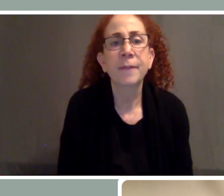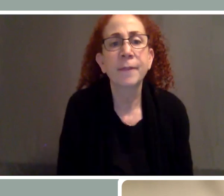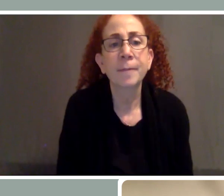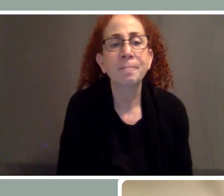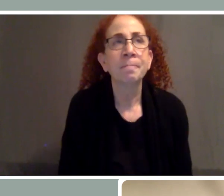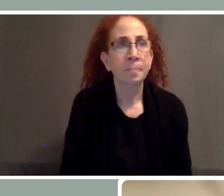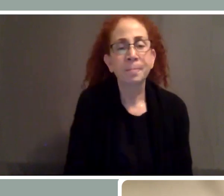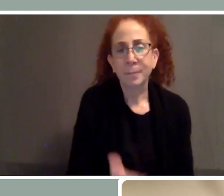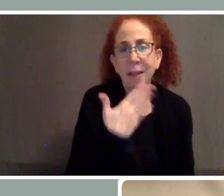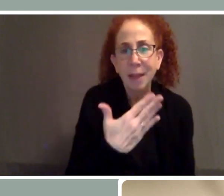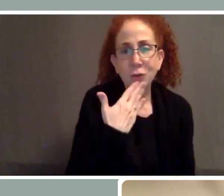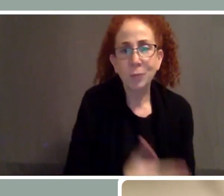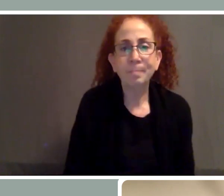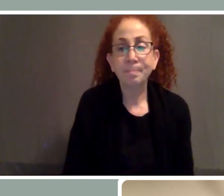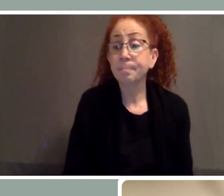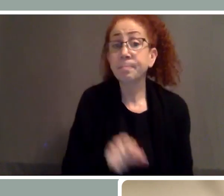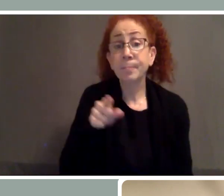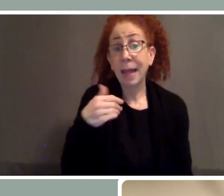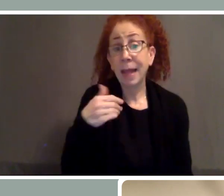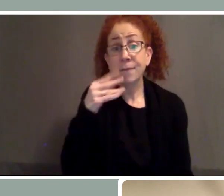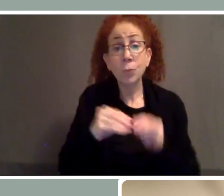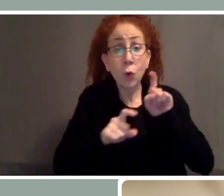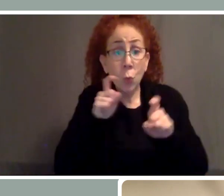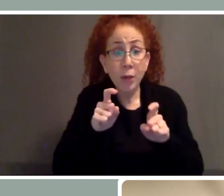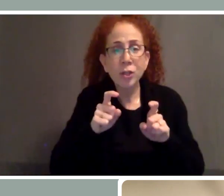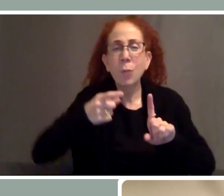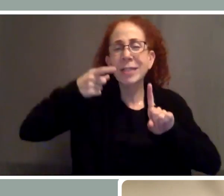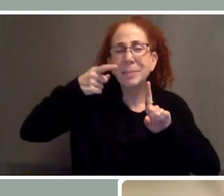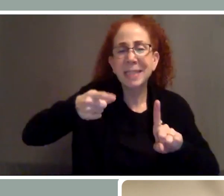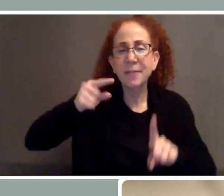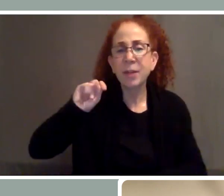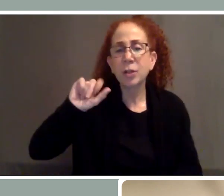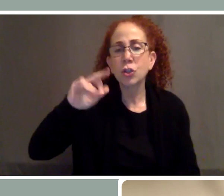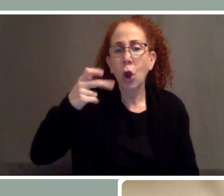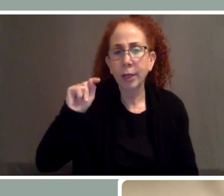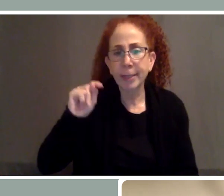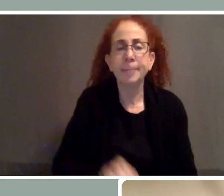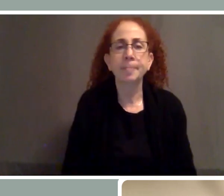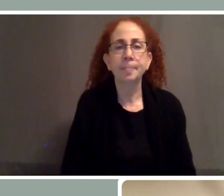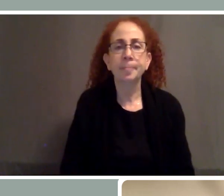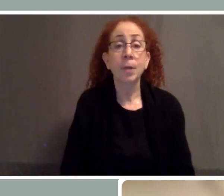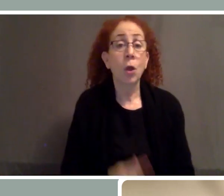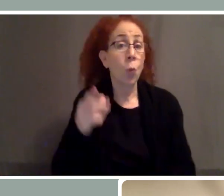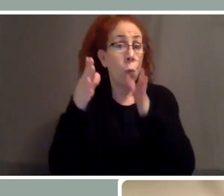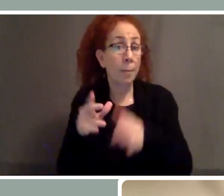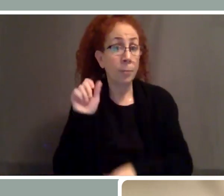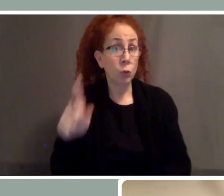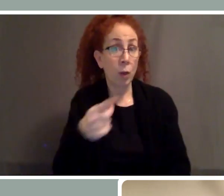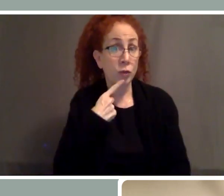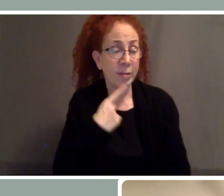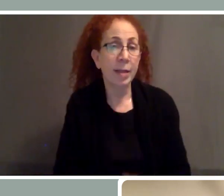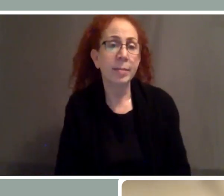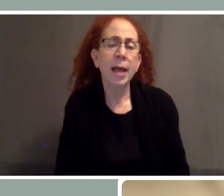Thank you. So we have a couple questions about some specific targets, and one person's asking whether there